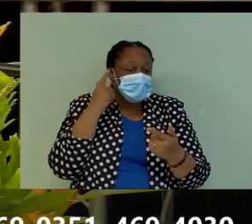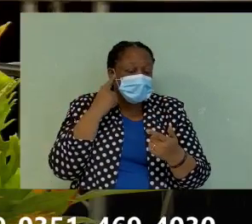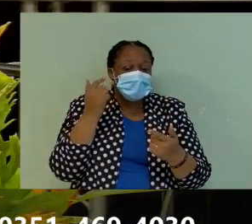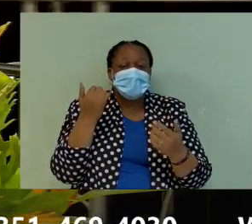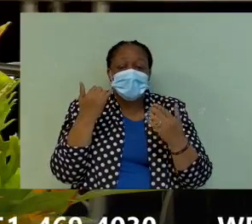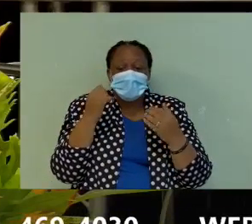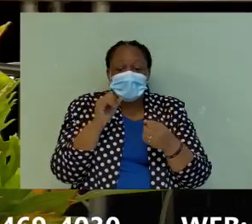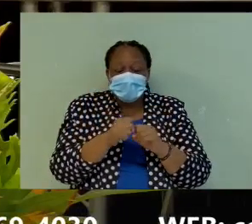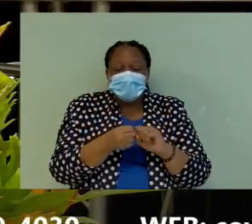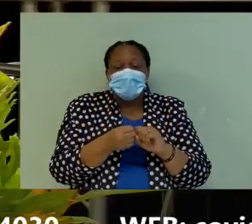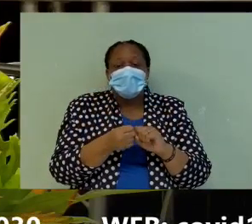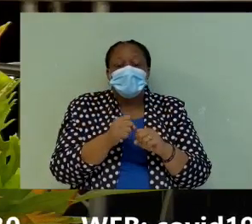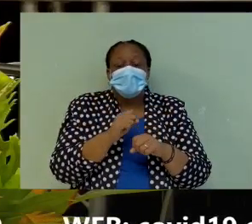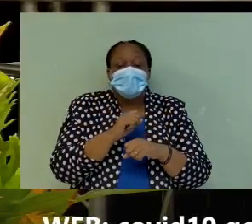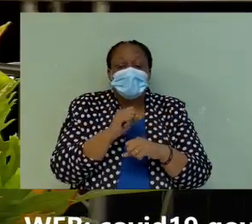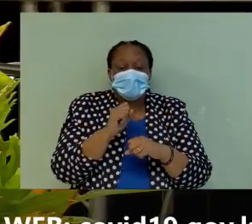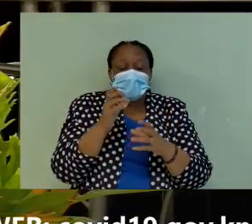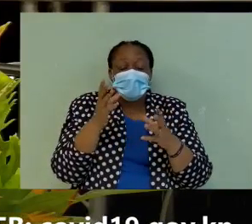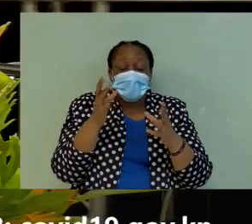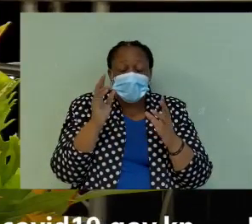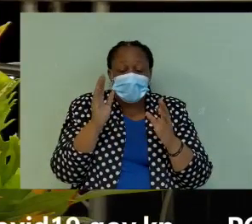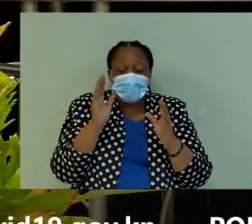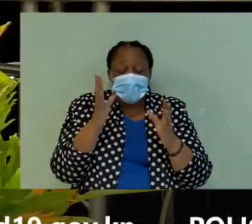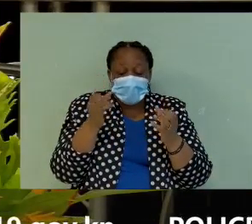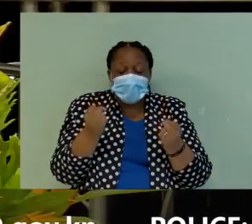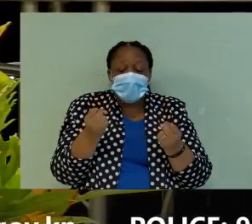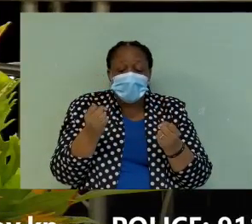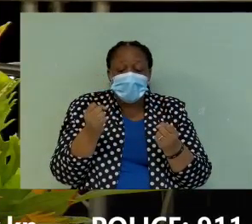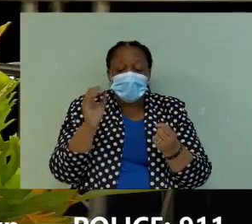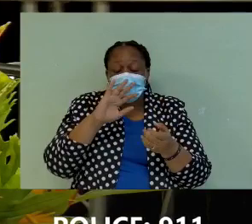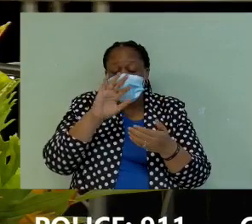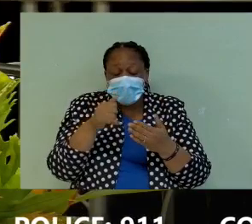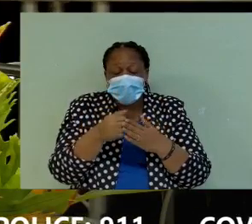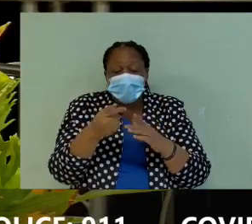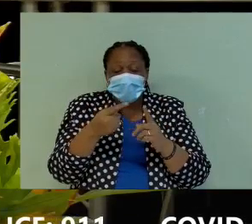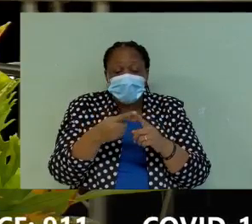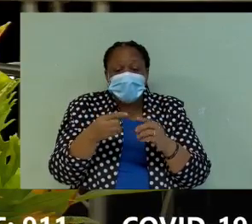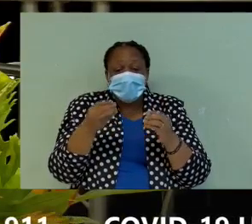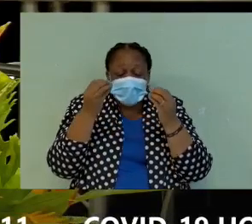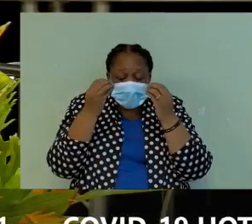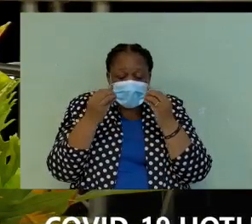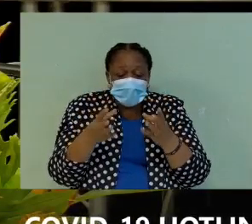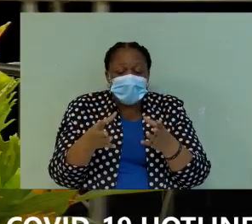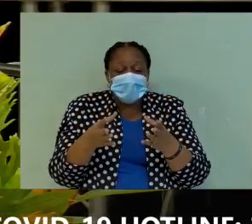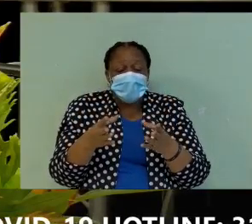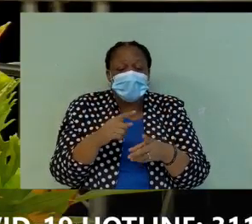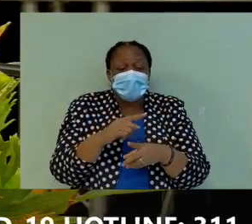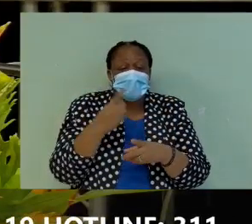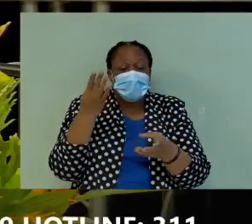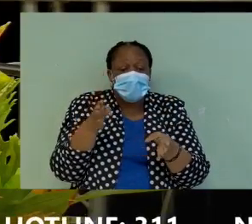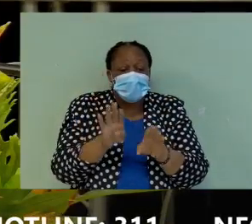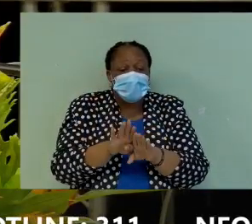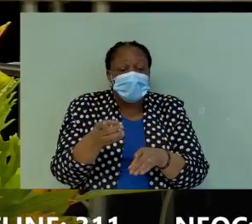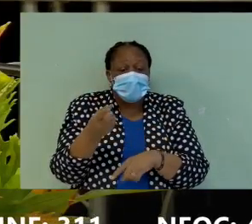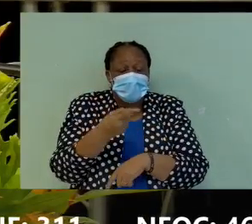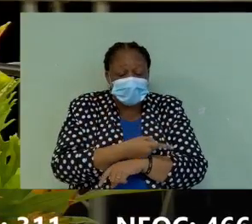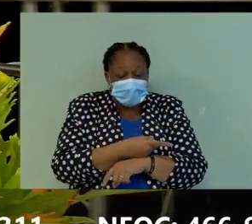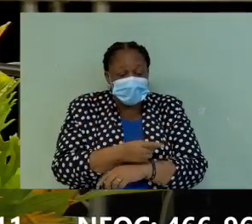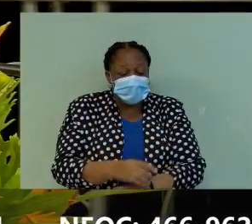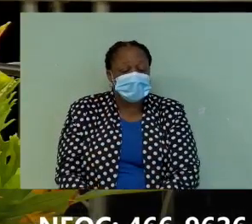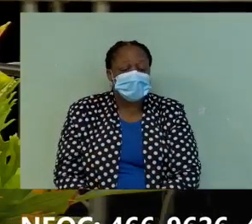for everyone compliance with the upcoming full lockdown days. As of tomorrow, you